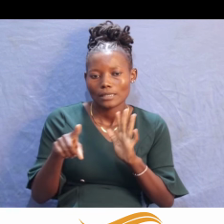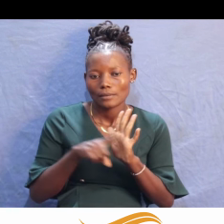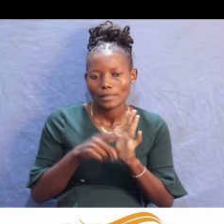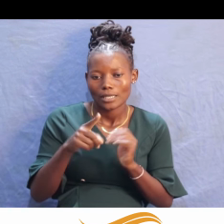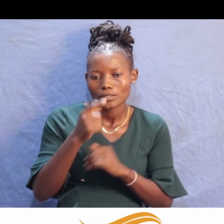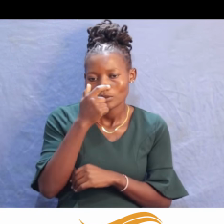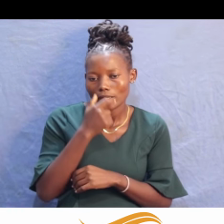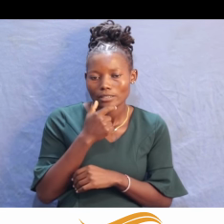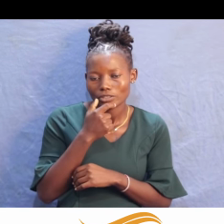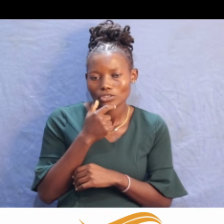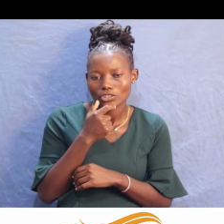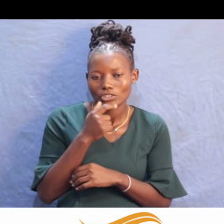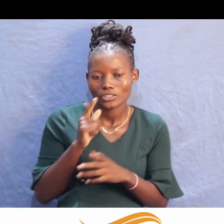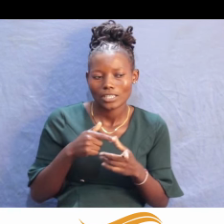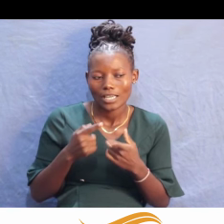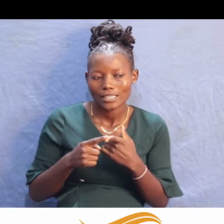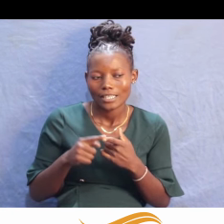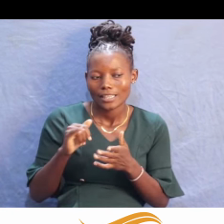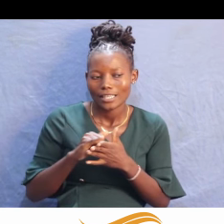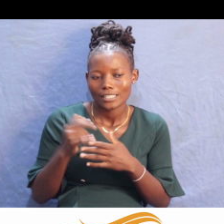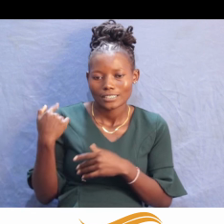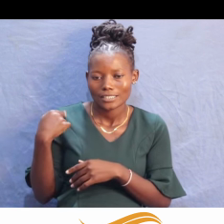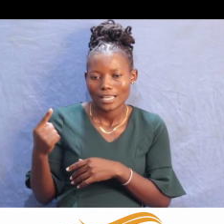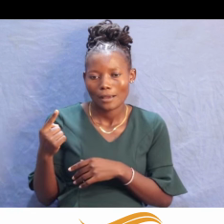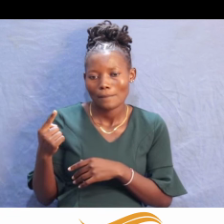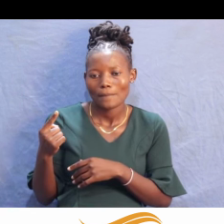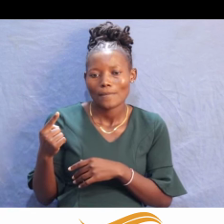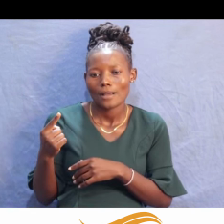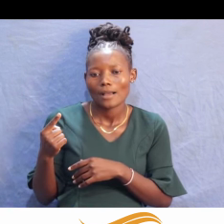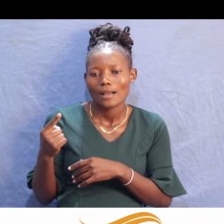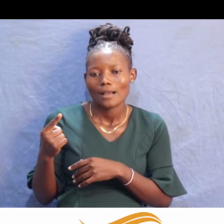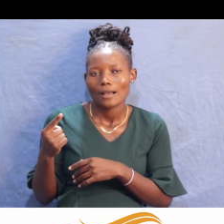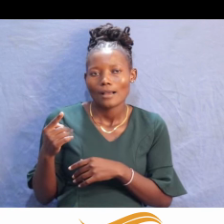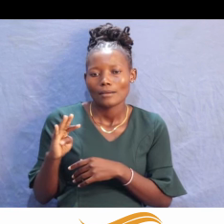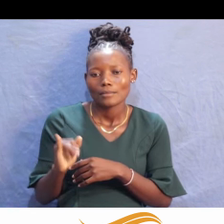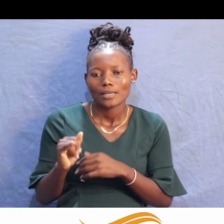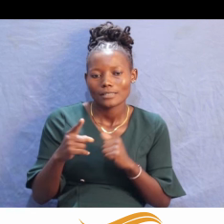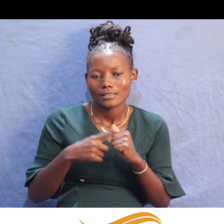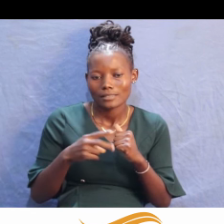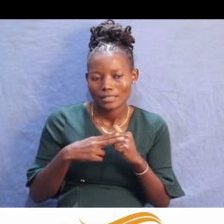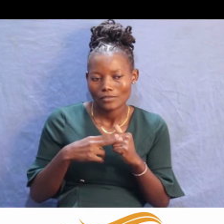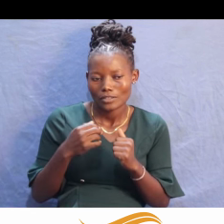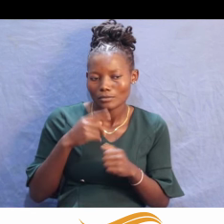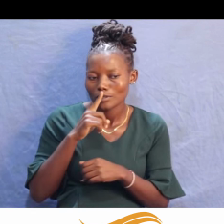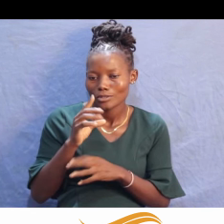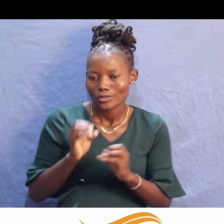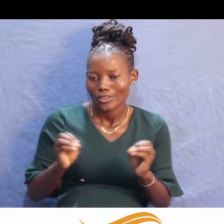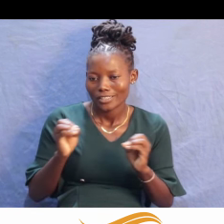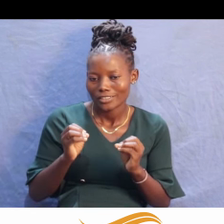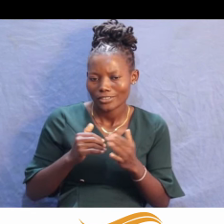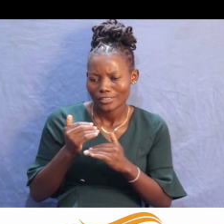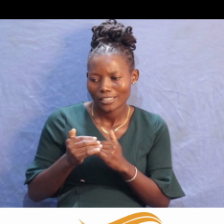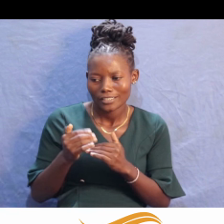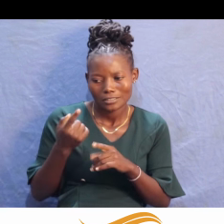age, and they take that number by 70% of that number is your target heart rate. And I'll show you that in the next slide.